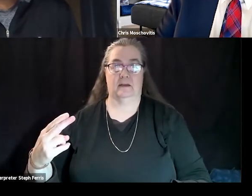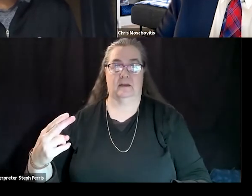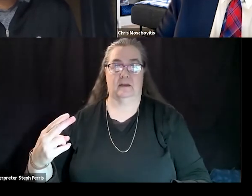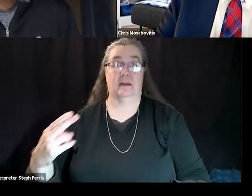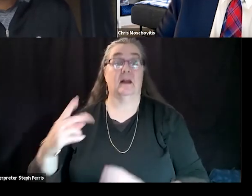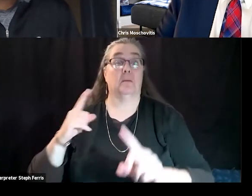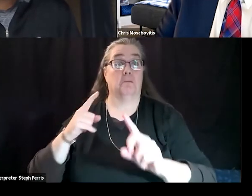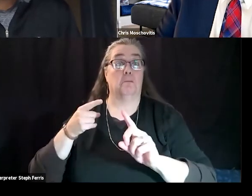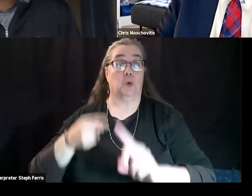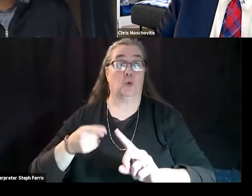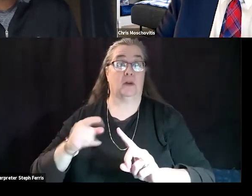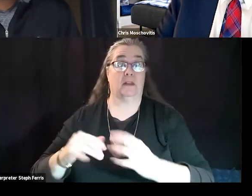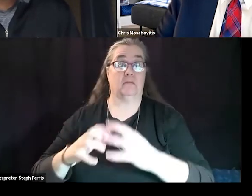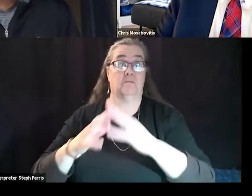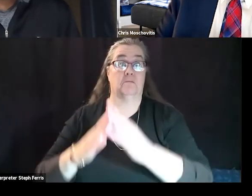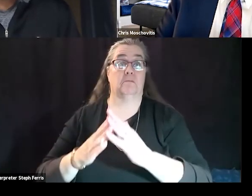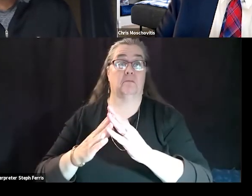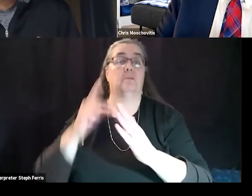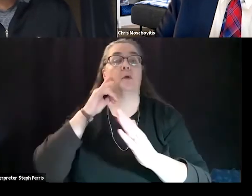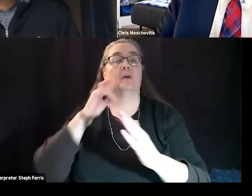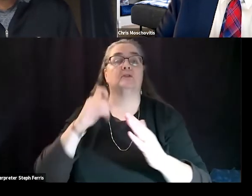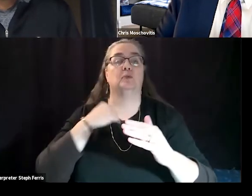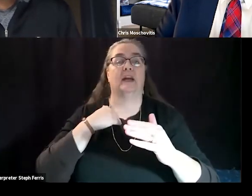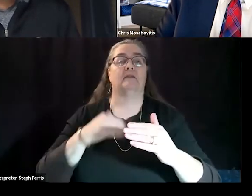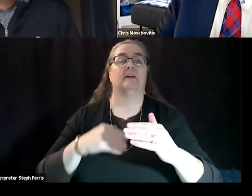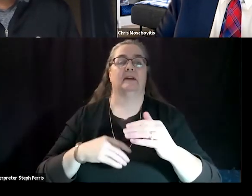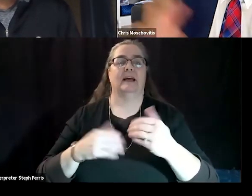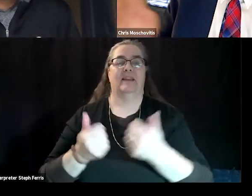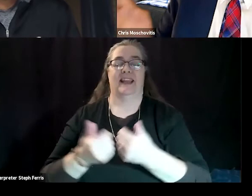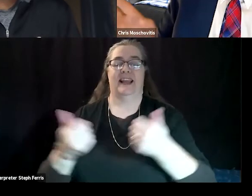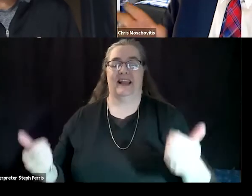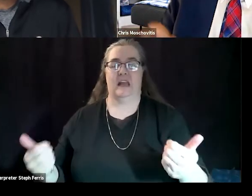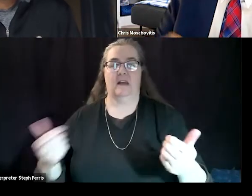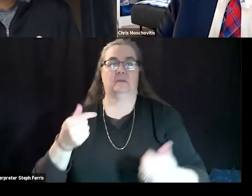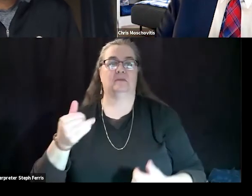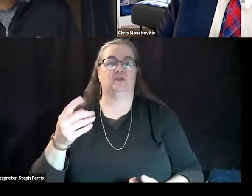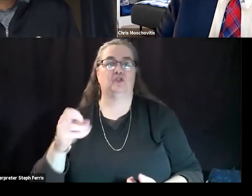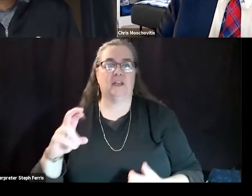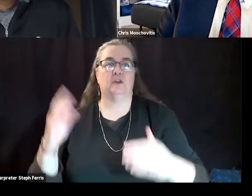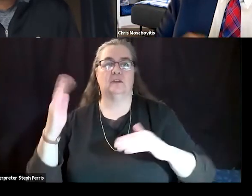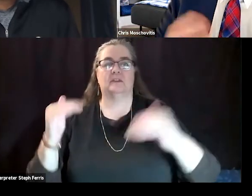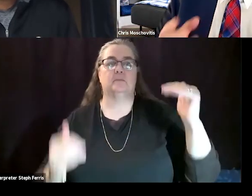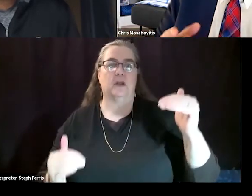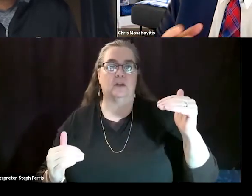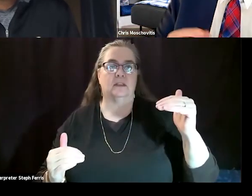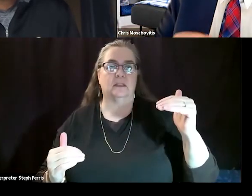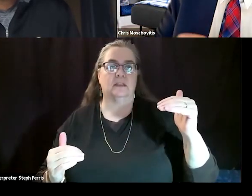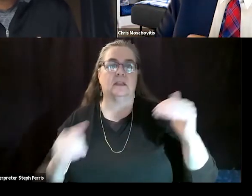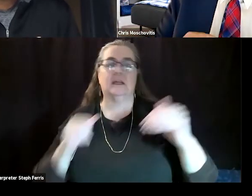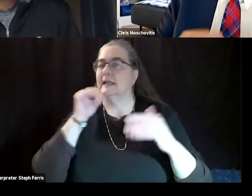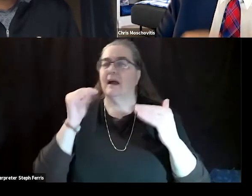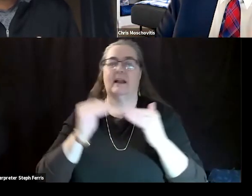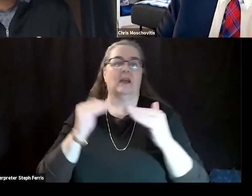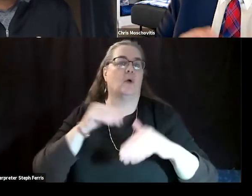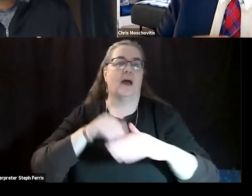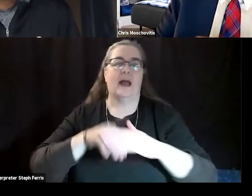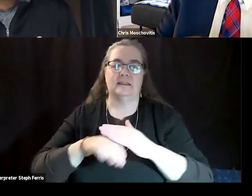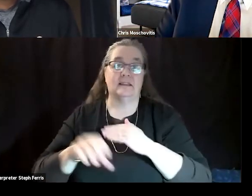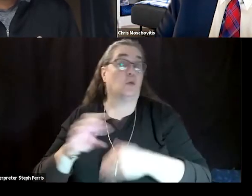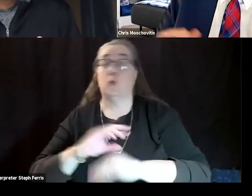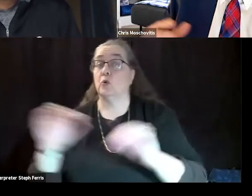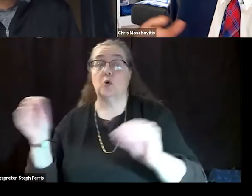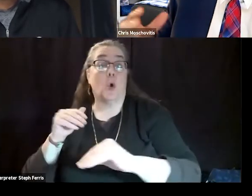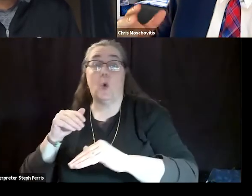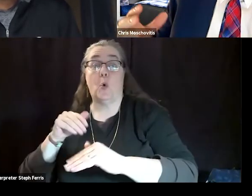disparity, unequal access, and sometimes no access, and education, the third pillar